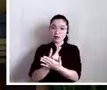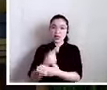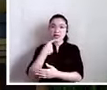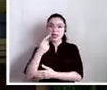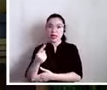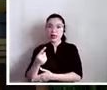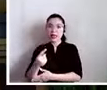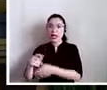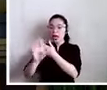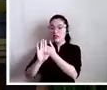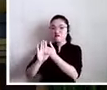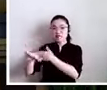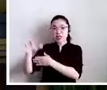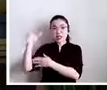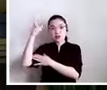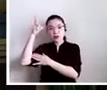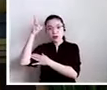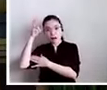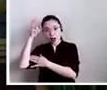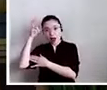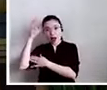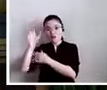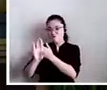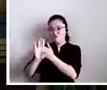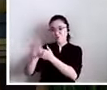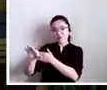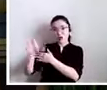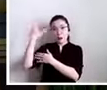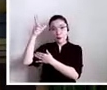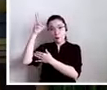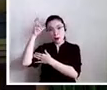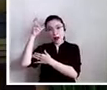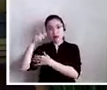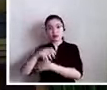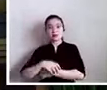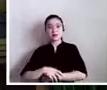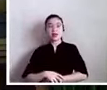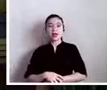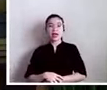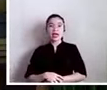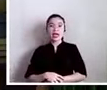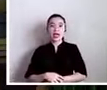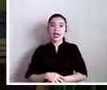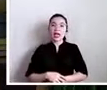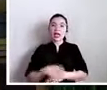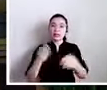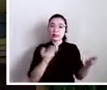kita sa itong pagtuo, mas mudaghan ang demonyo, mas mudaghan ang musturya, mas mudaghan ang